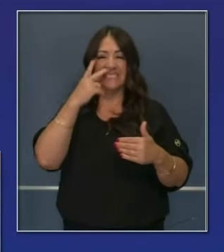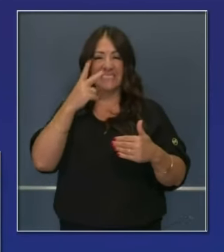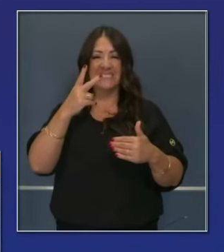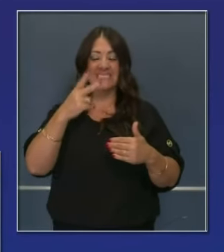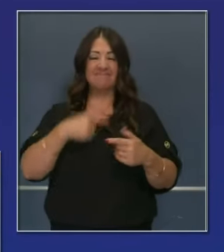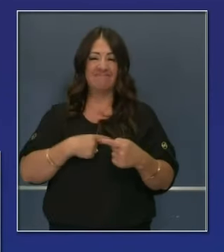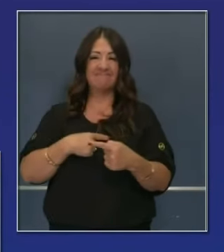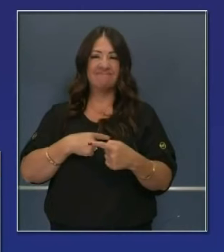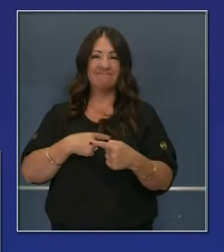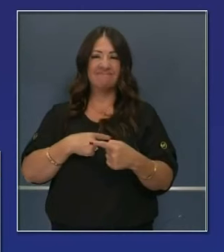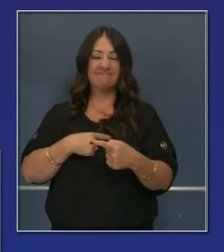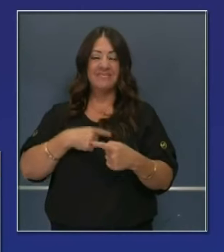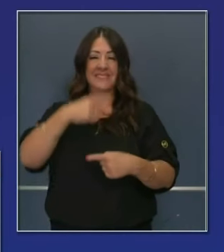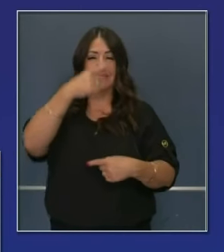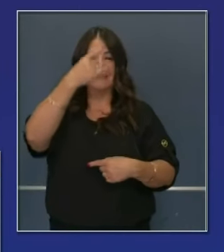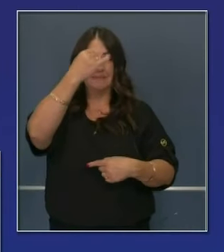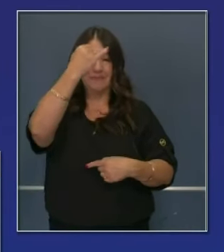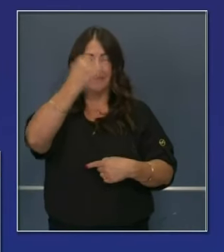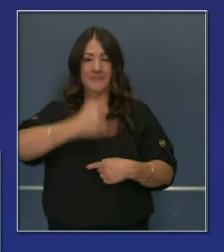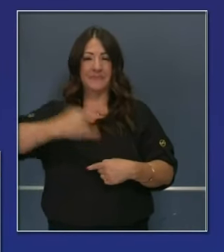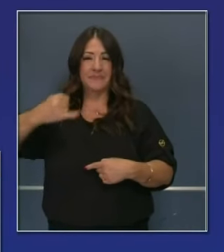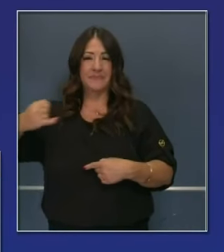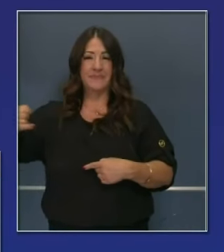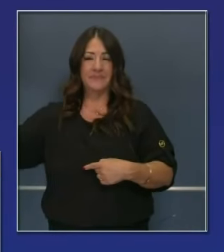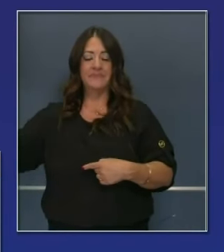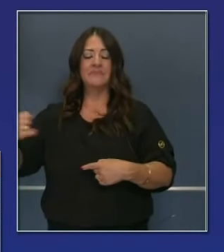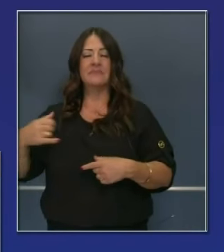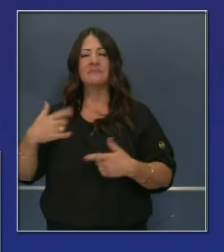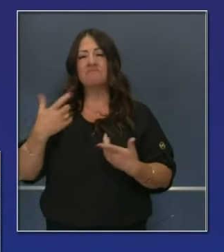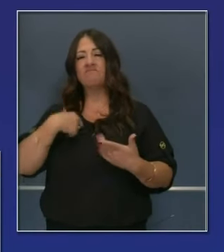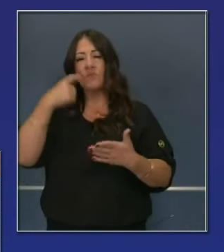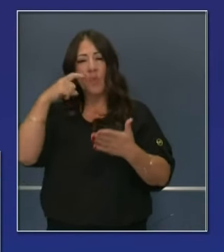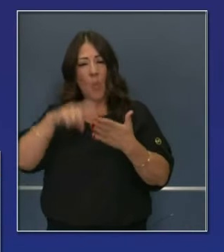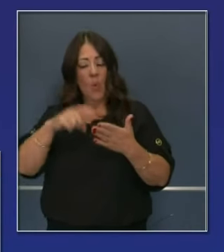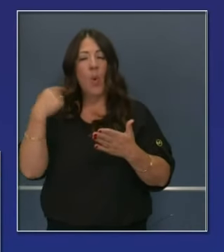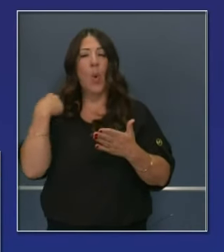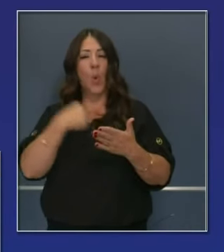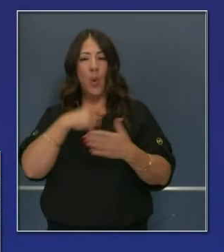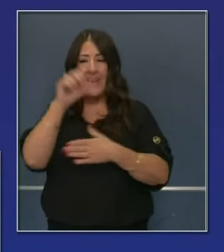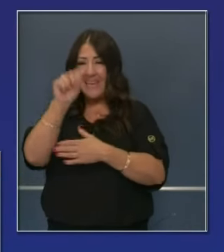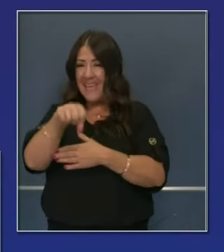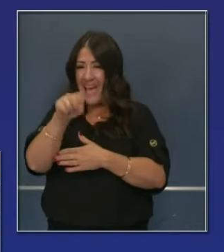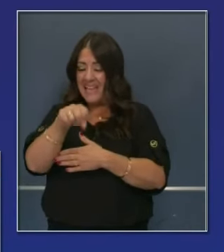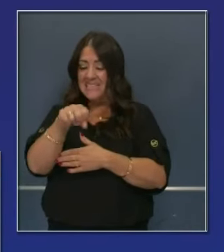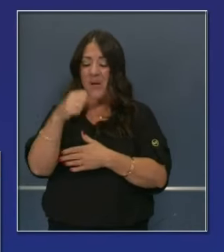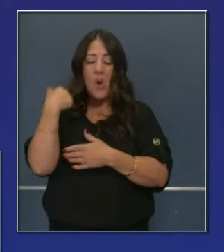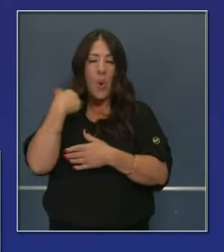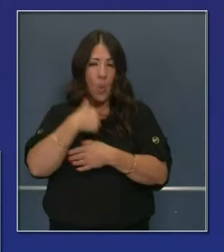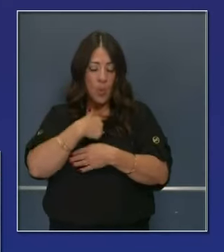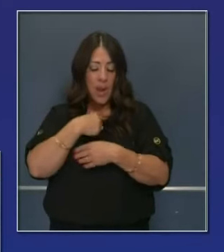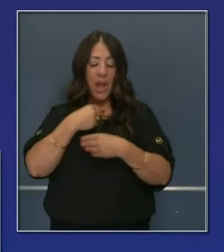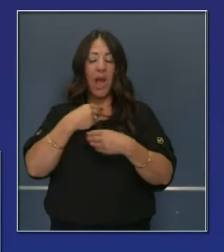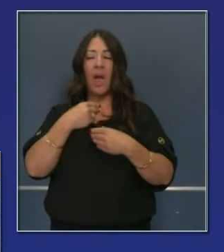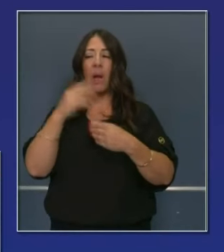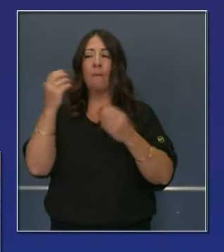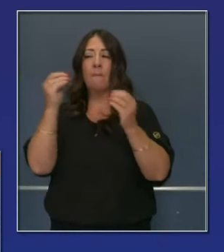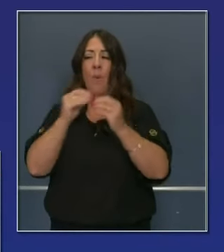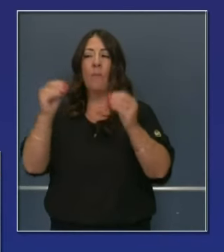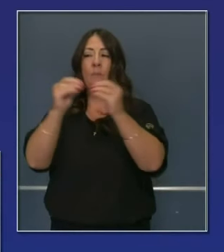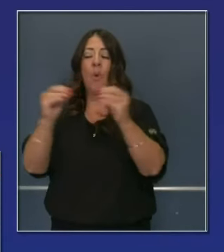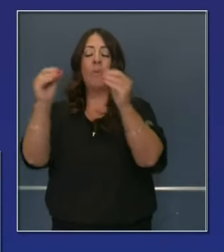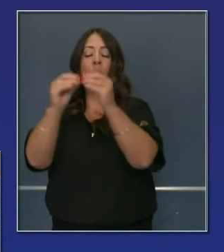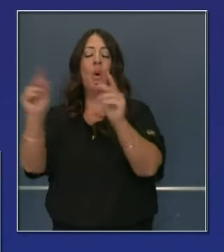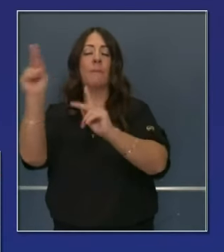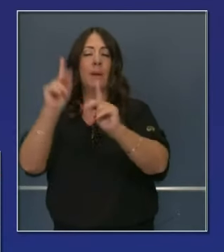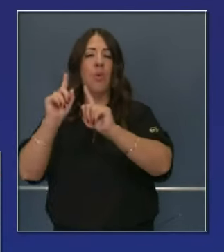trend line, though, continues to be more tests on a daily basis as we work our way through these wildfires. I'll briefly update you on those in